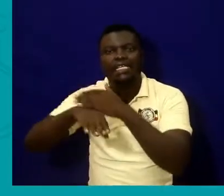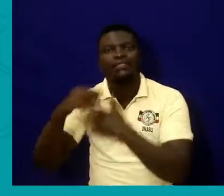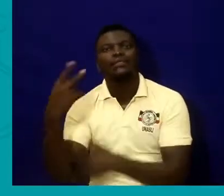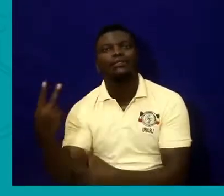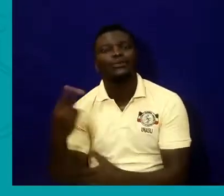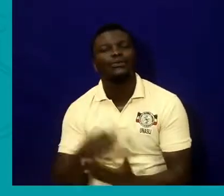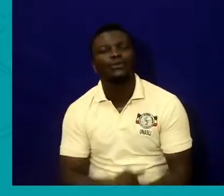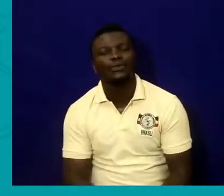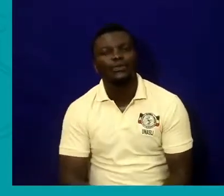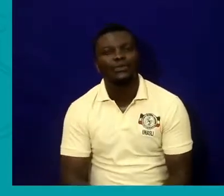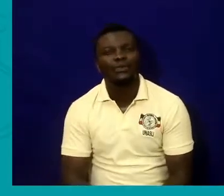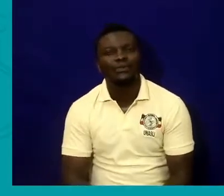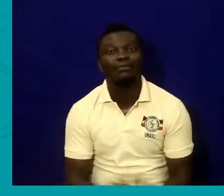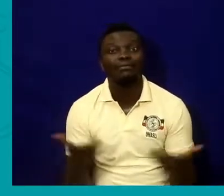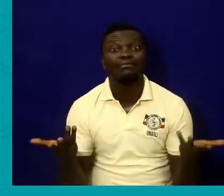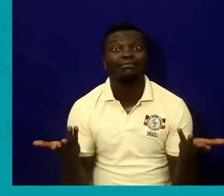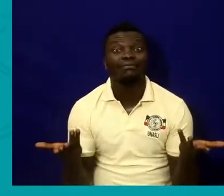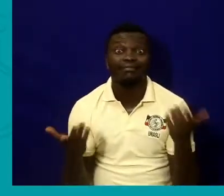end in 2.